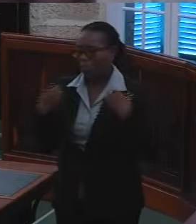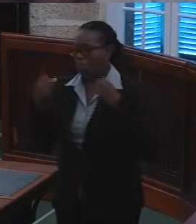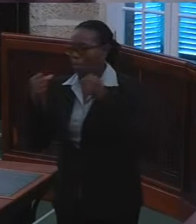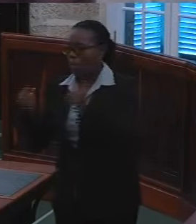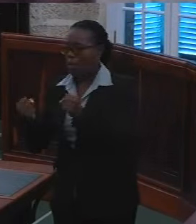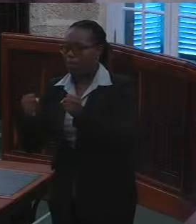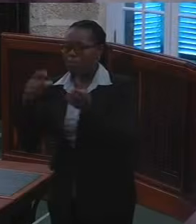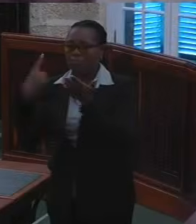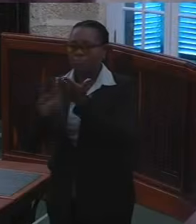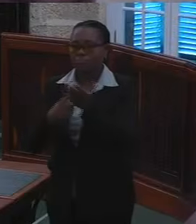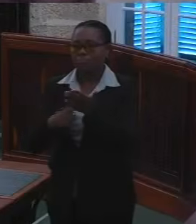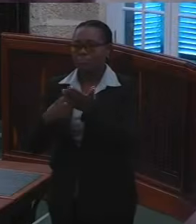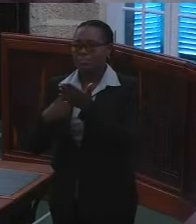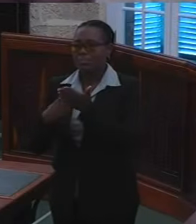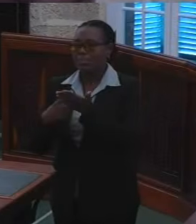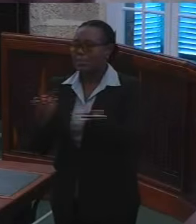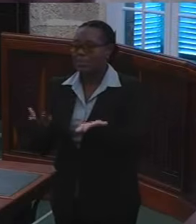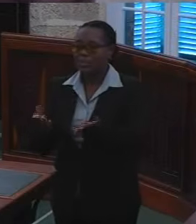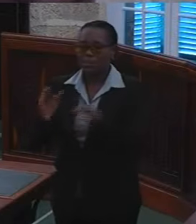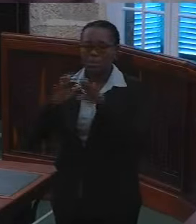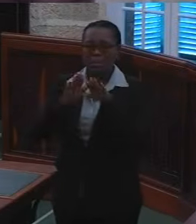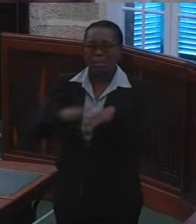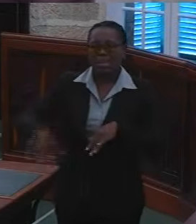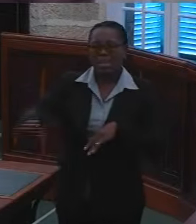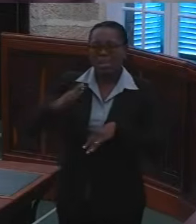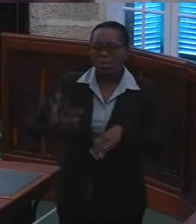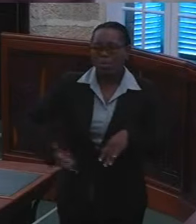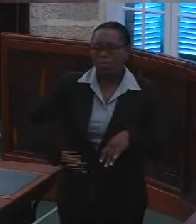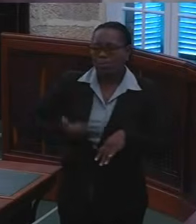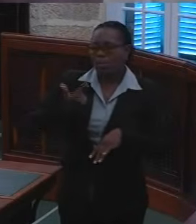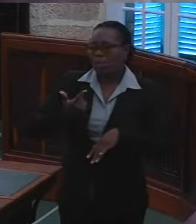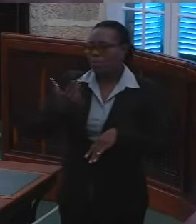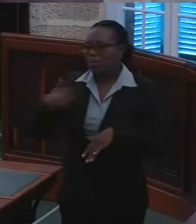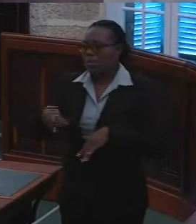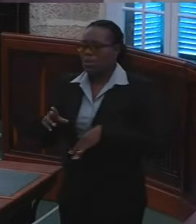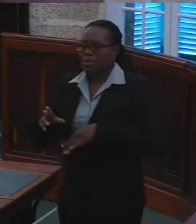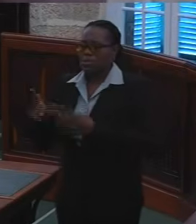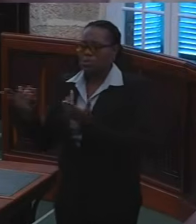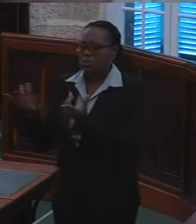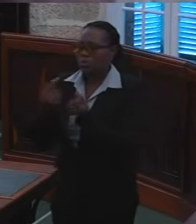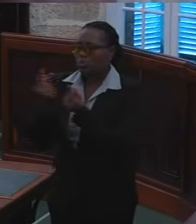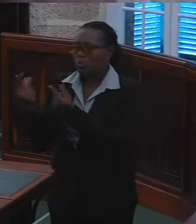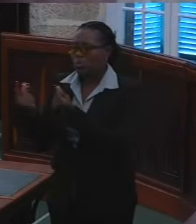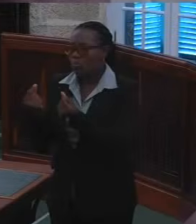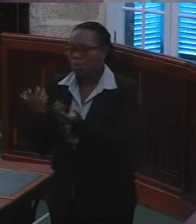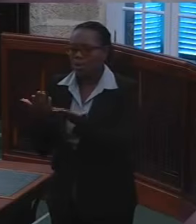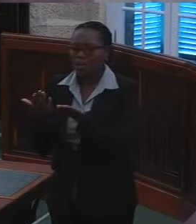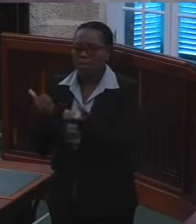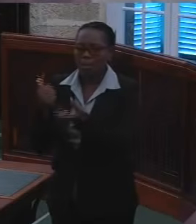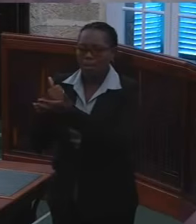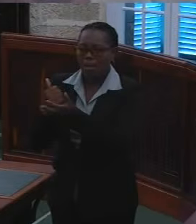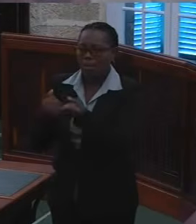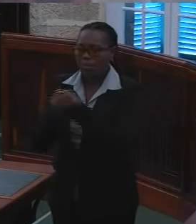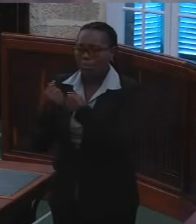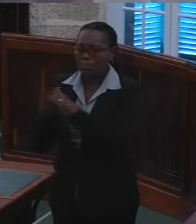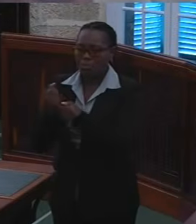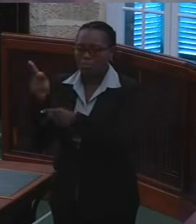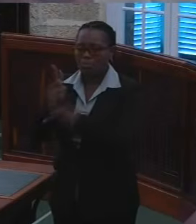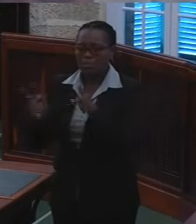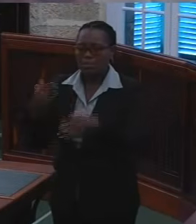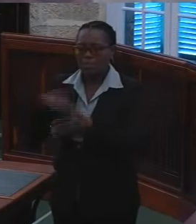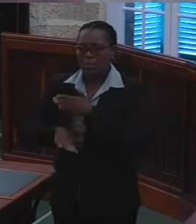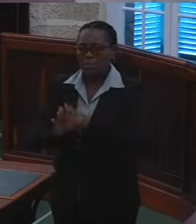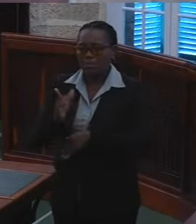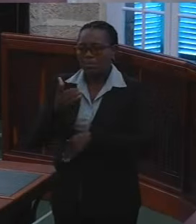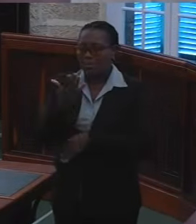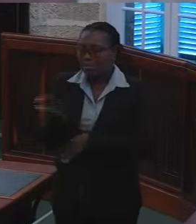the whole issue of residential facilities and how we should treat the persons within those facilities. It spoke to the whole issue